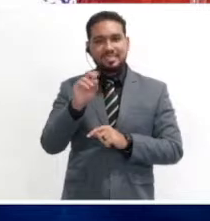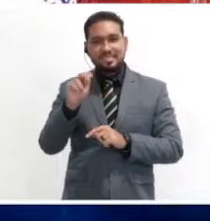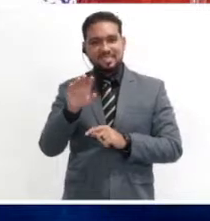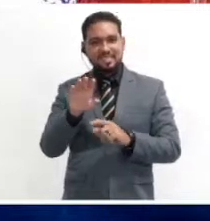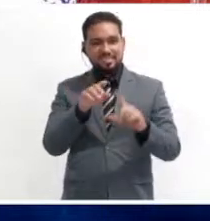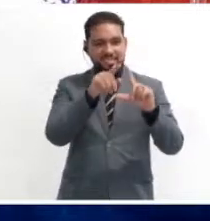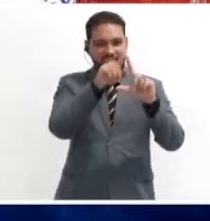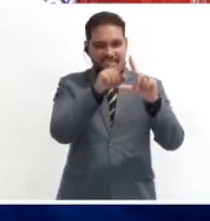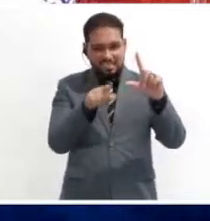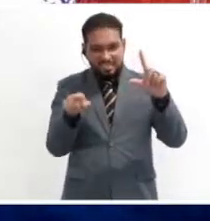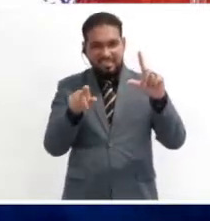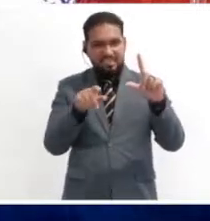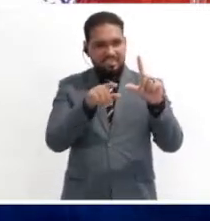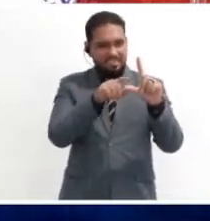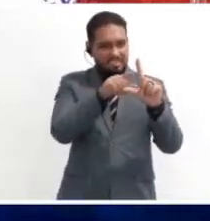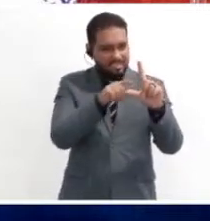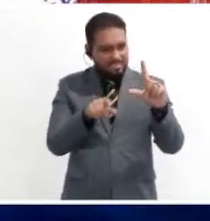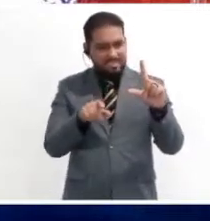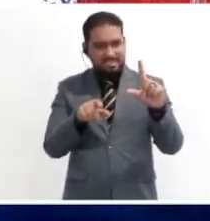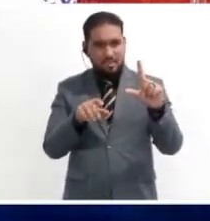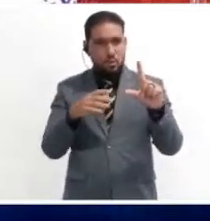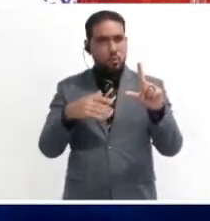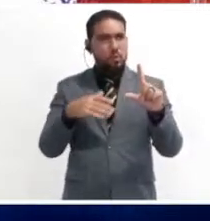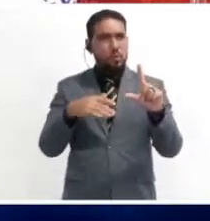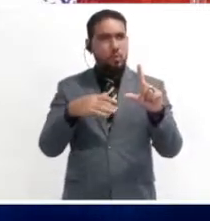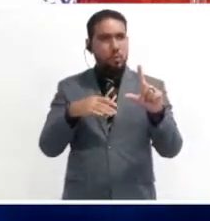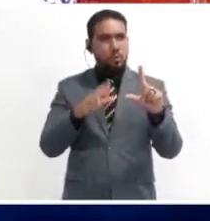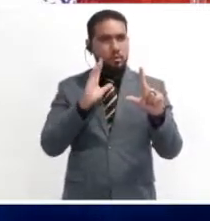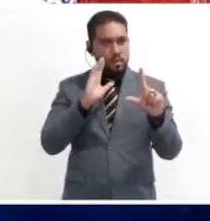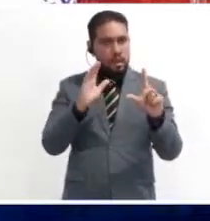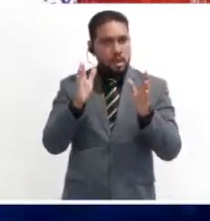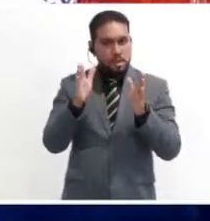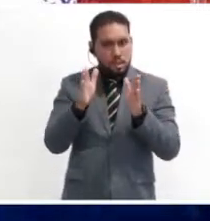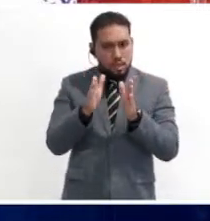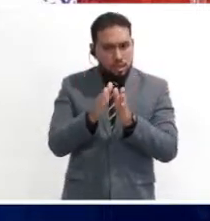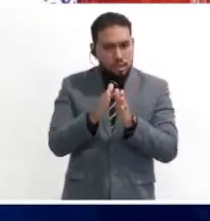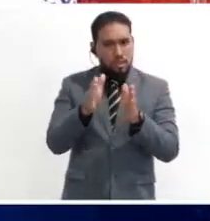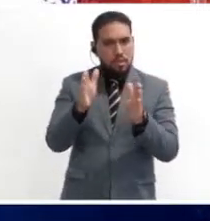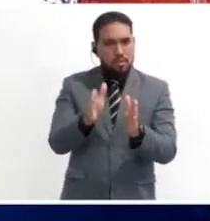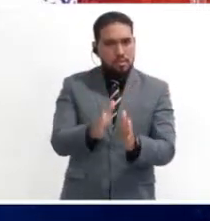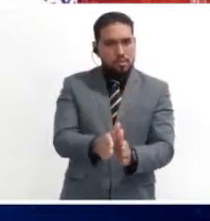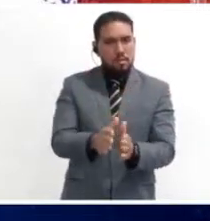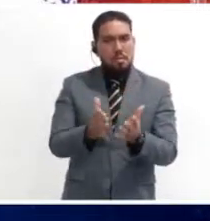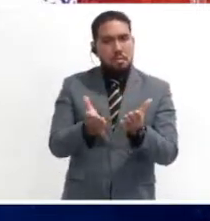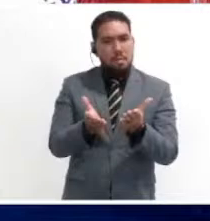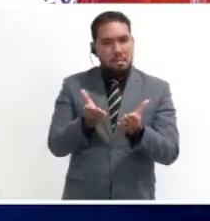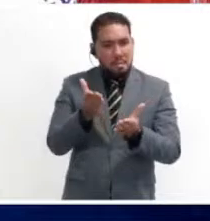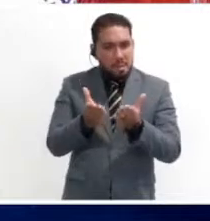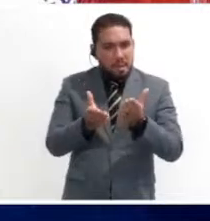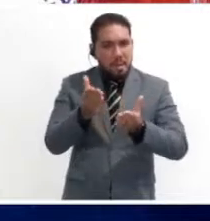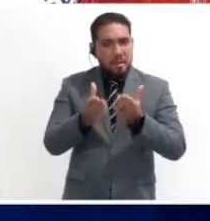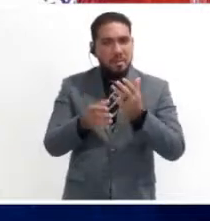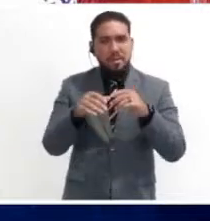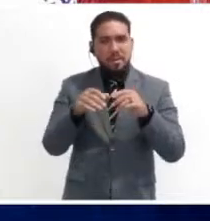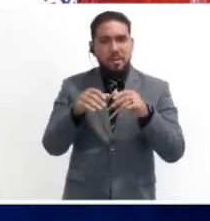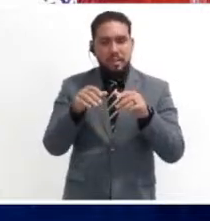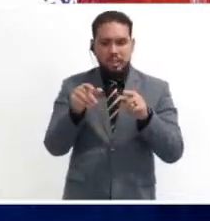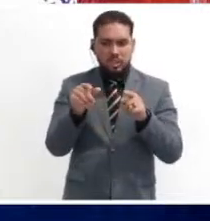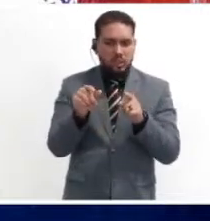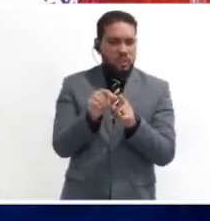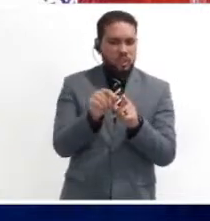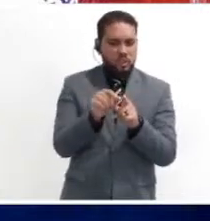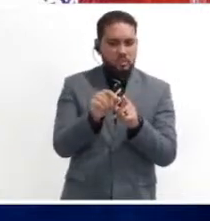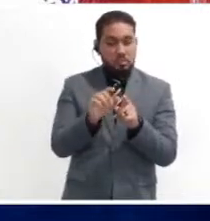wider. And even though it's reducing, it's not going to get to the point of the wafer-to-wafer hybrid bonding or the die-to-wafer hybrid